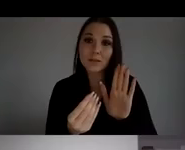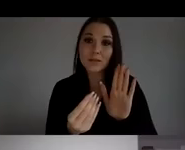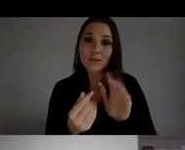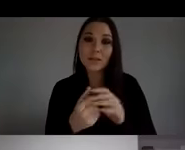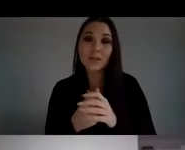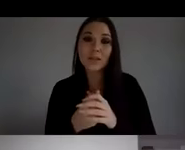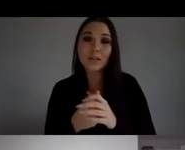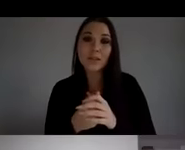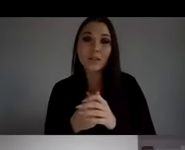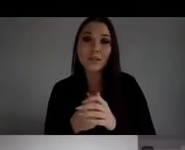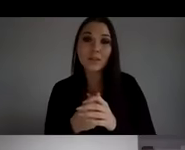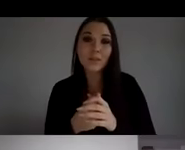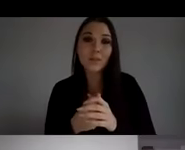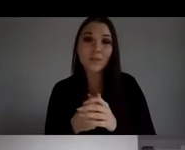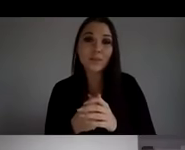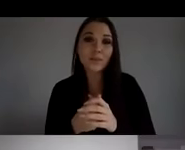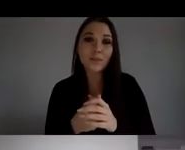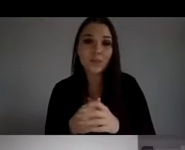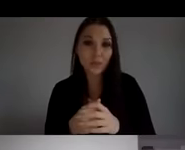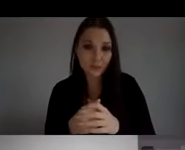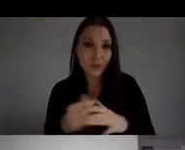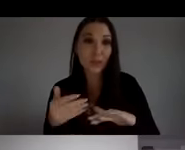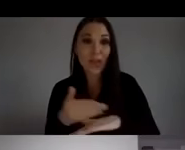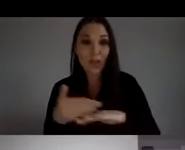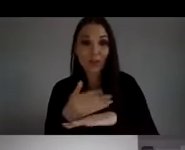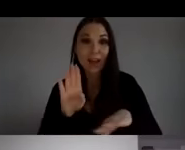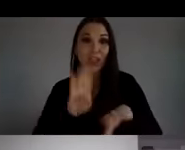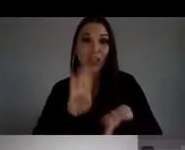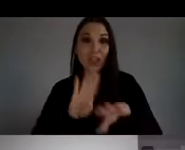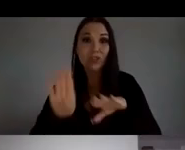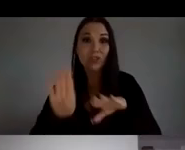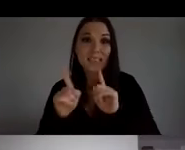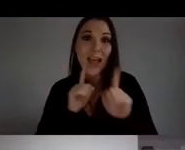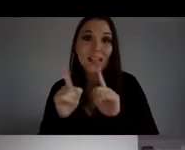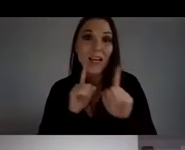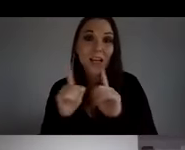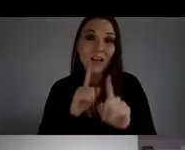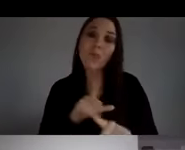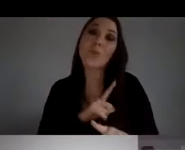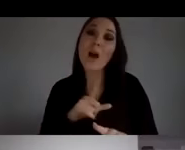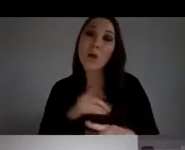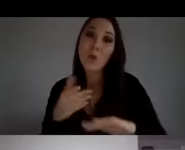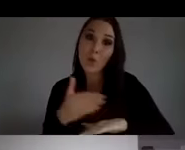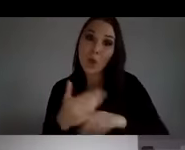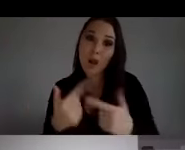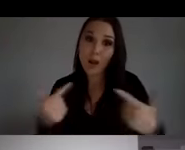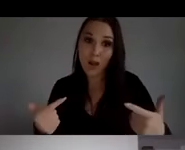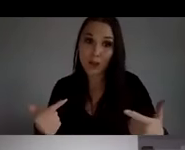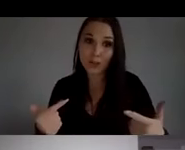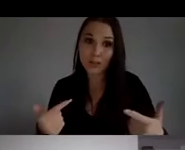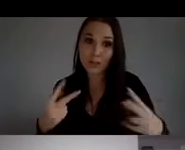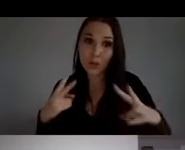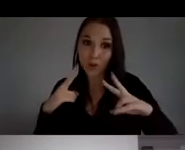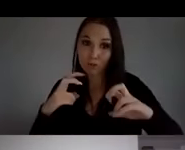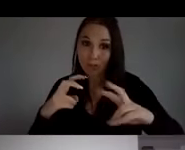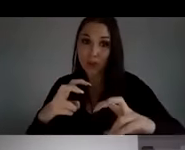is, for example, to generate training data, because we work a lot on this kind of research, and one